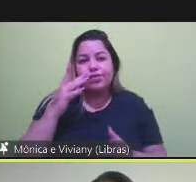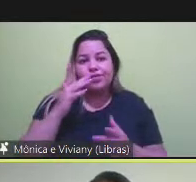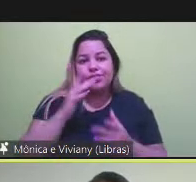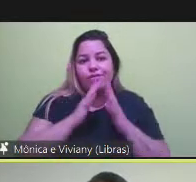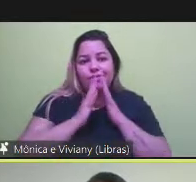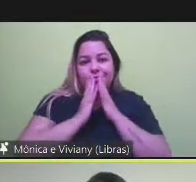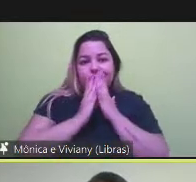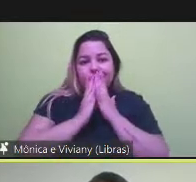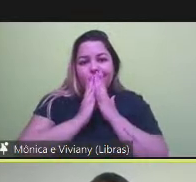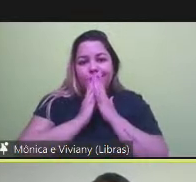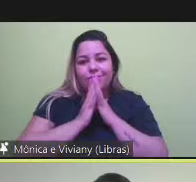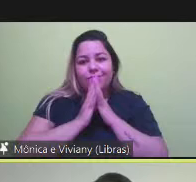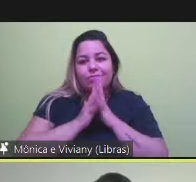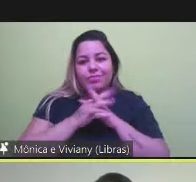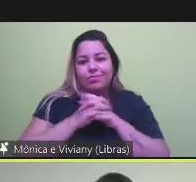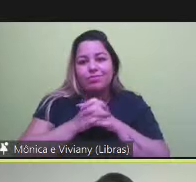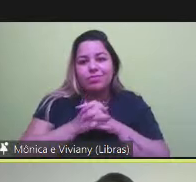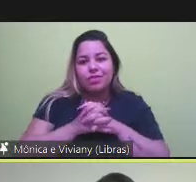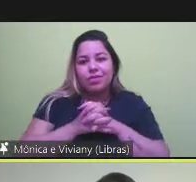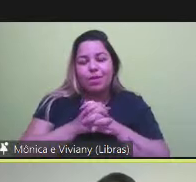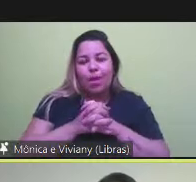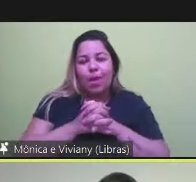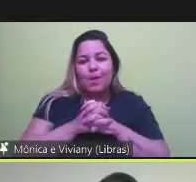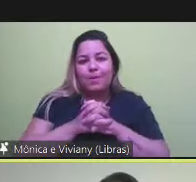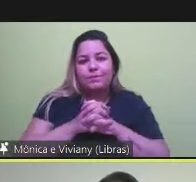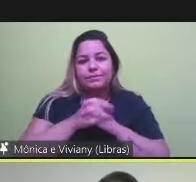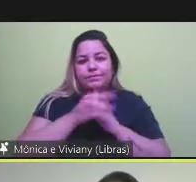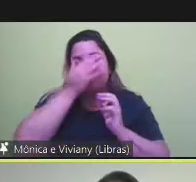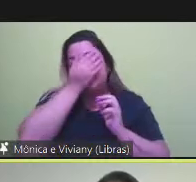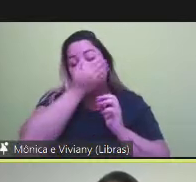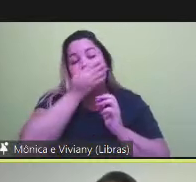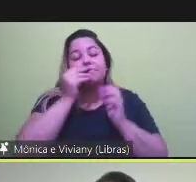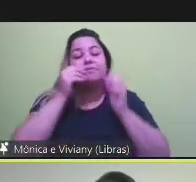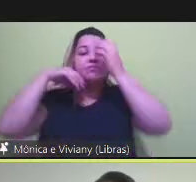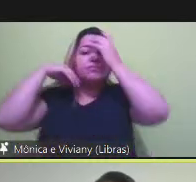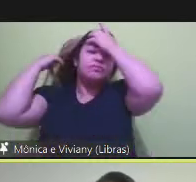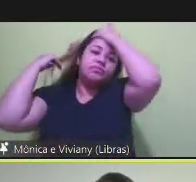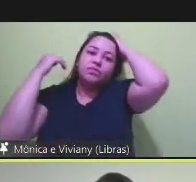Oh God, I think it is a wrong presentation. It's not this one.